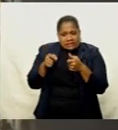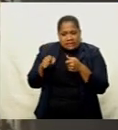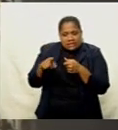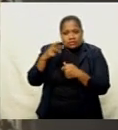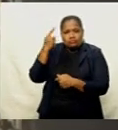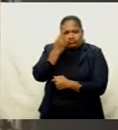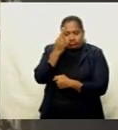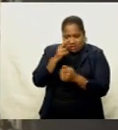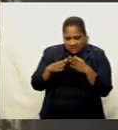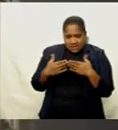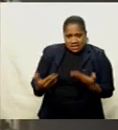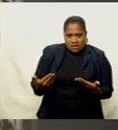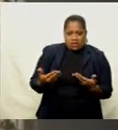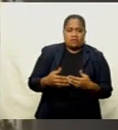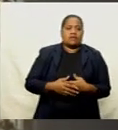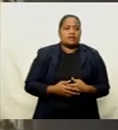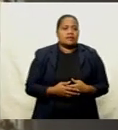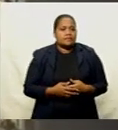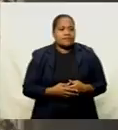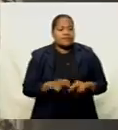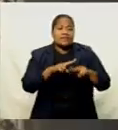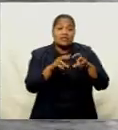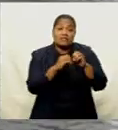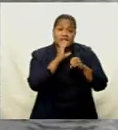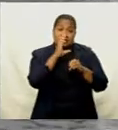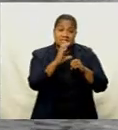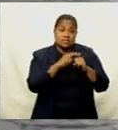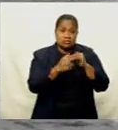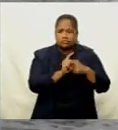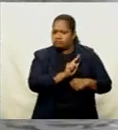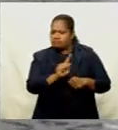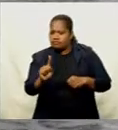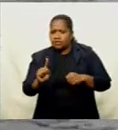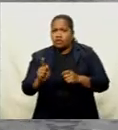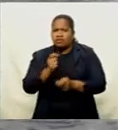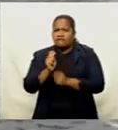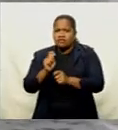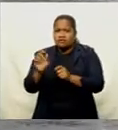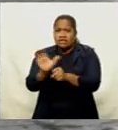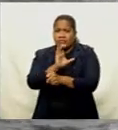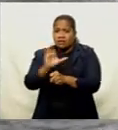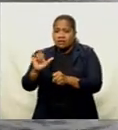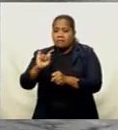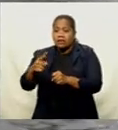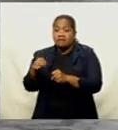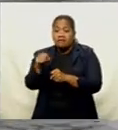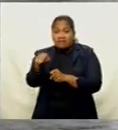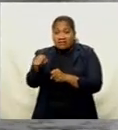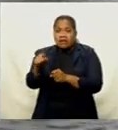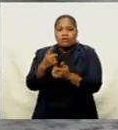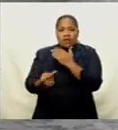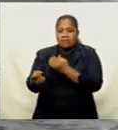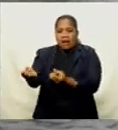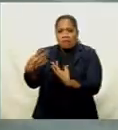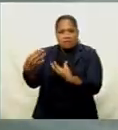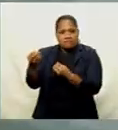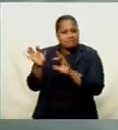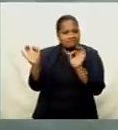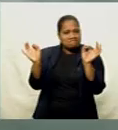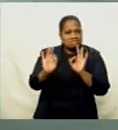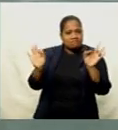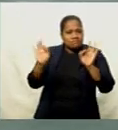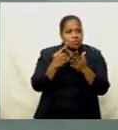FBC News this afternoon approached the fishing company. However, management won't disclose any details until they